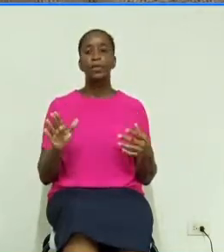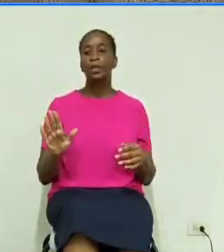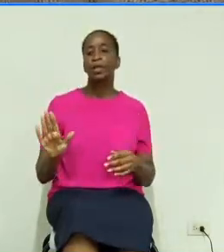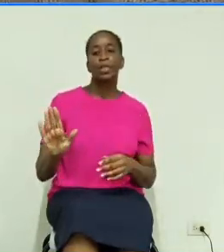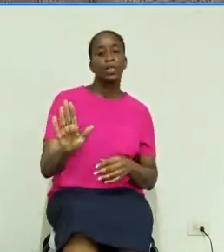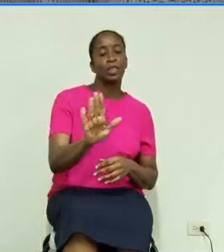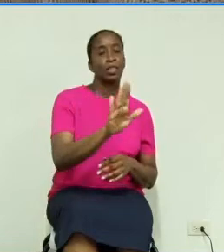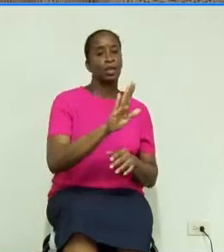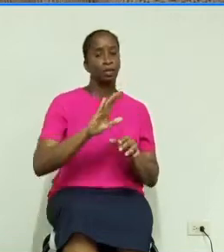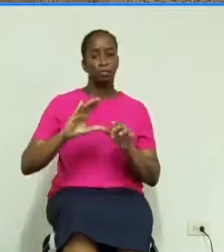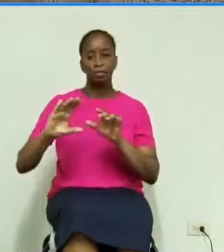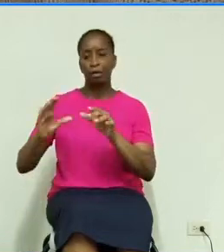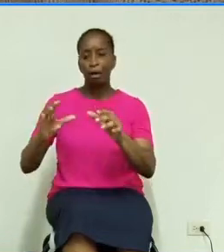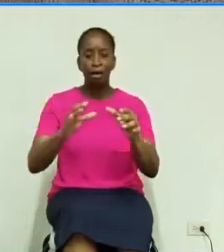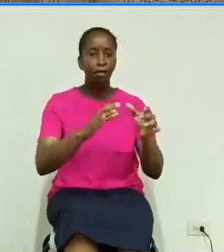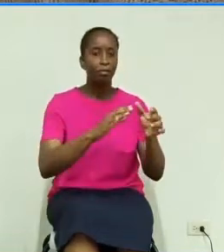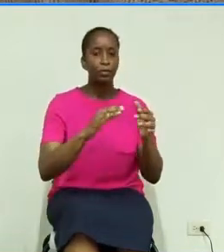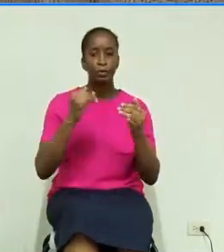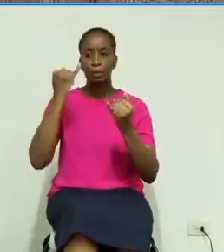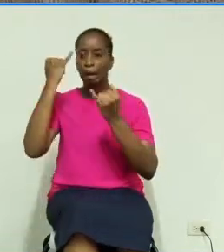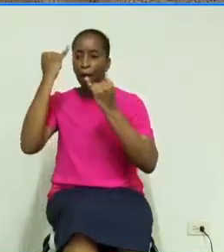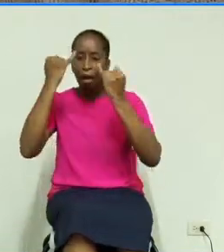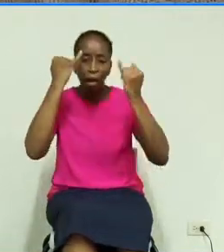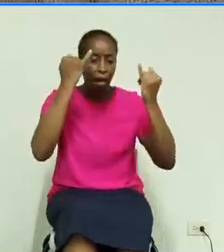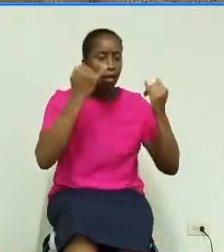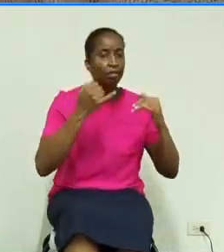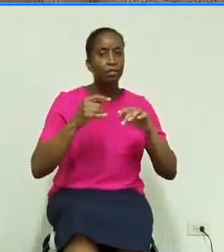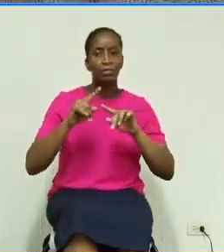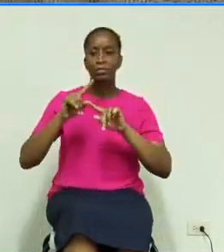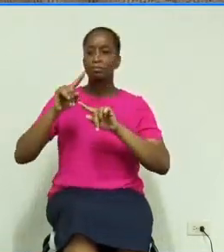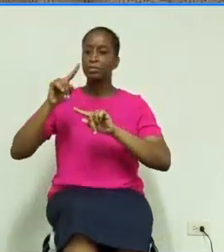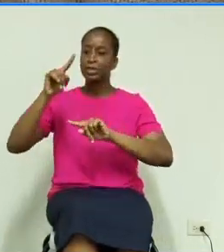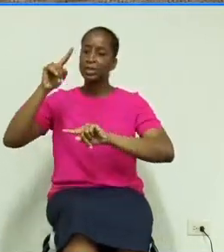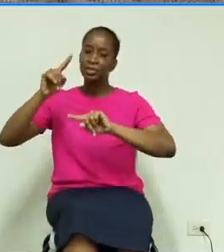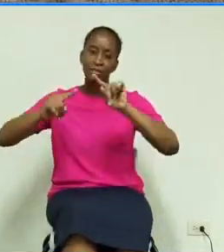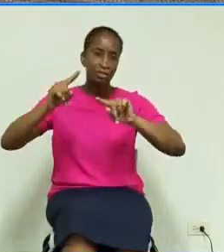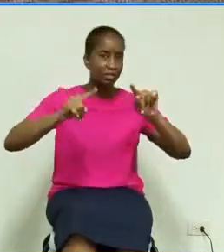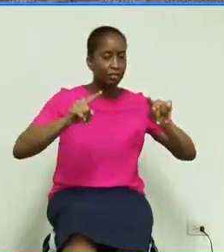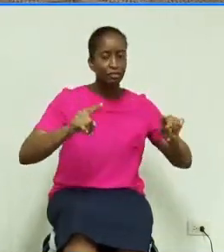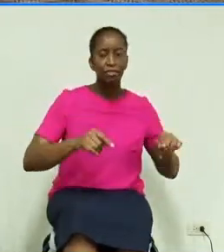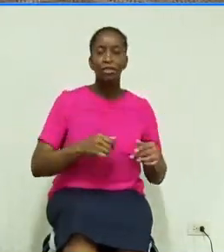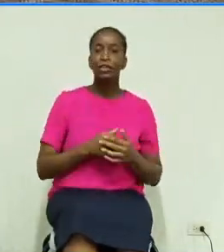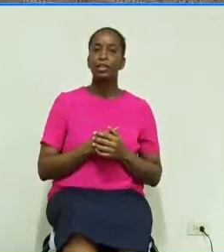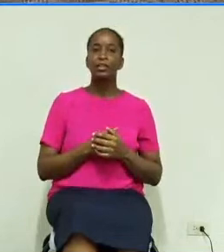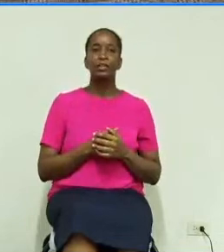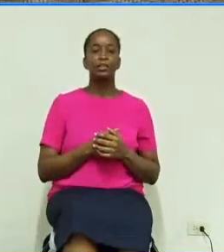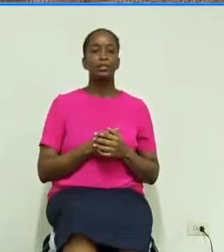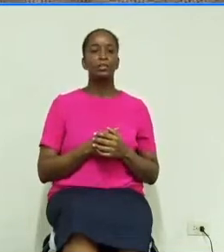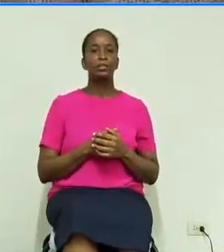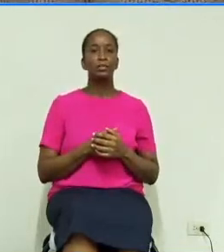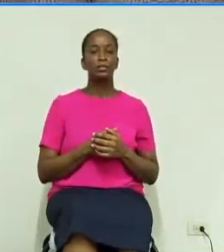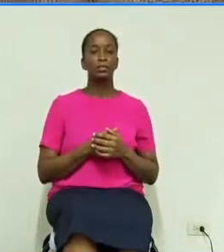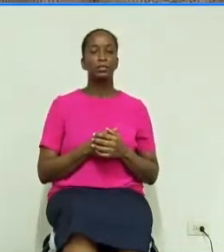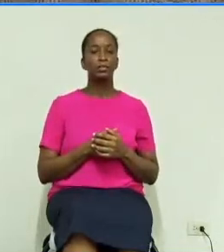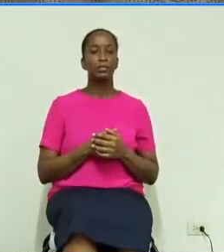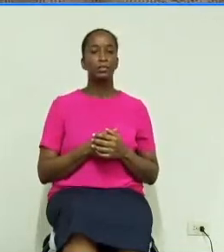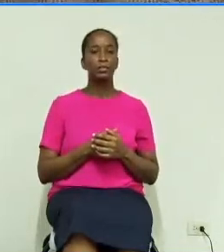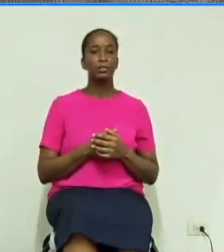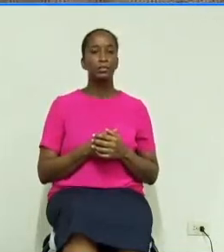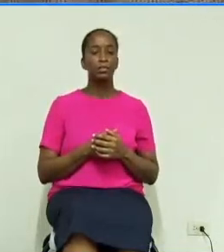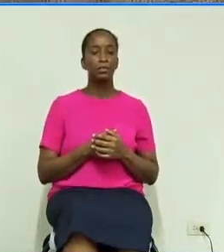contend, and long may it remain that way in a democracy. But once you